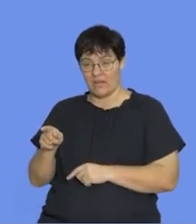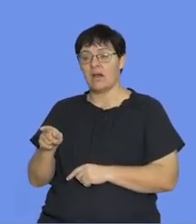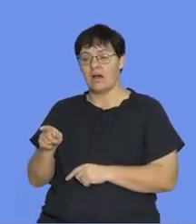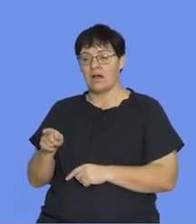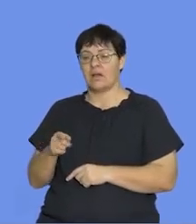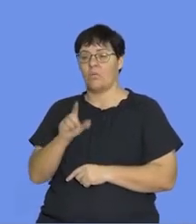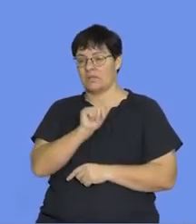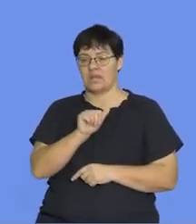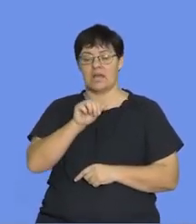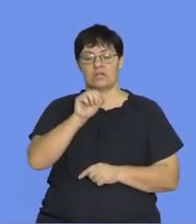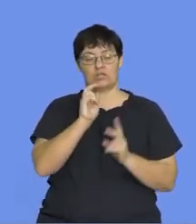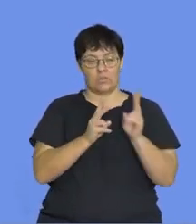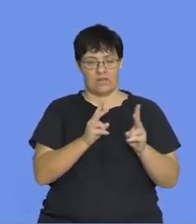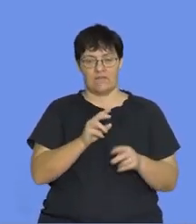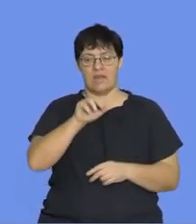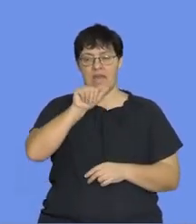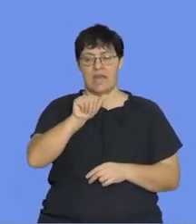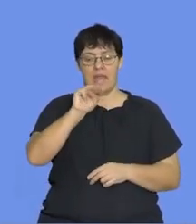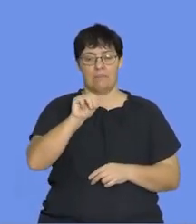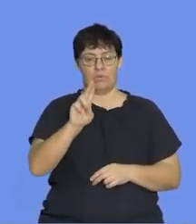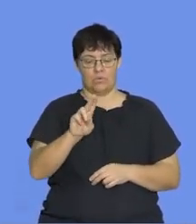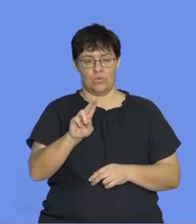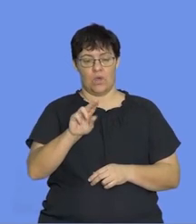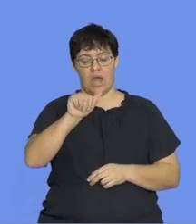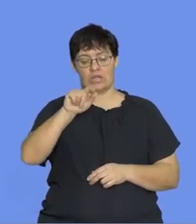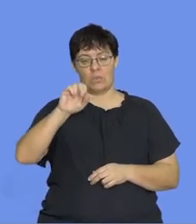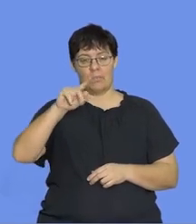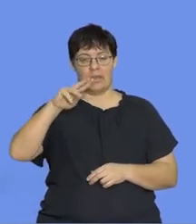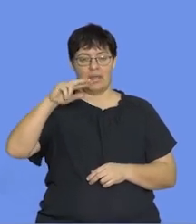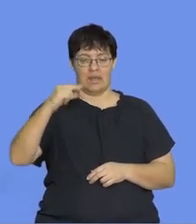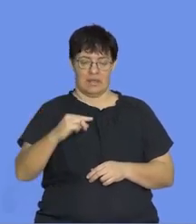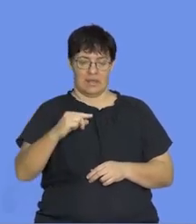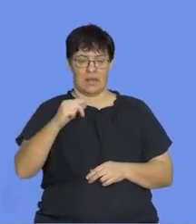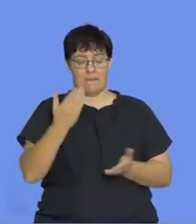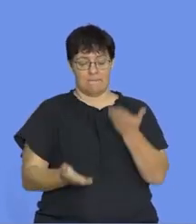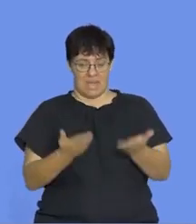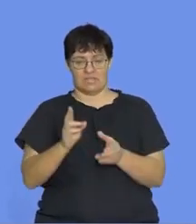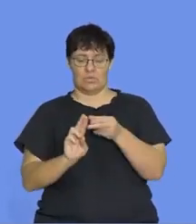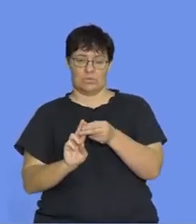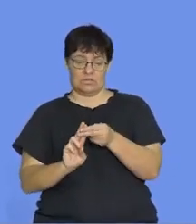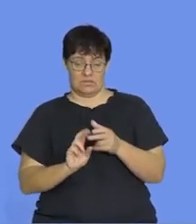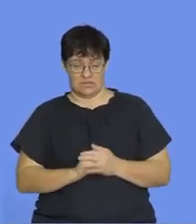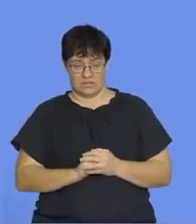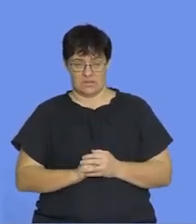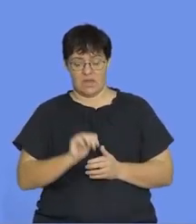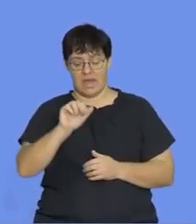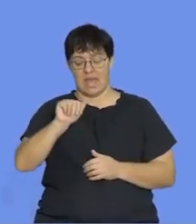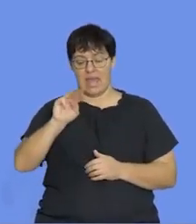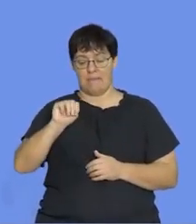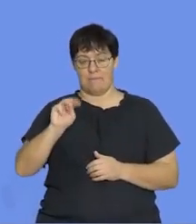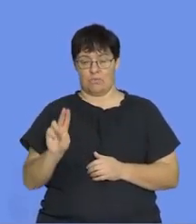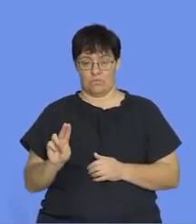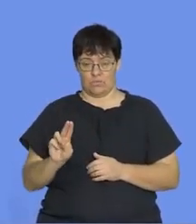as the 12 atomic mass units. So these are the units that we use. We call them the atomic mass